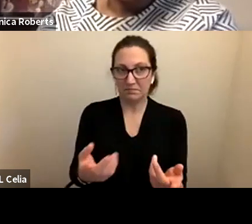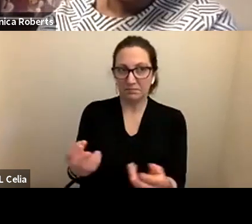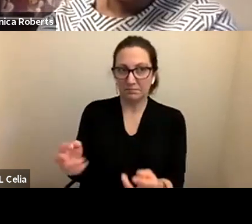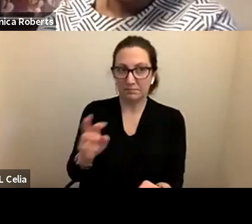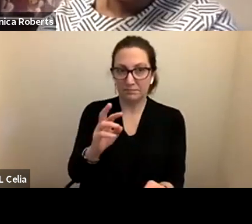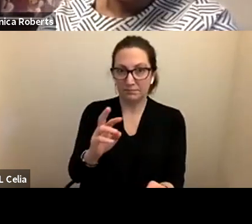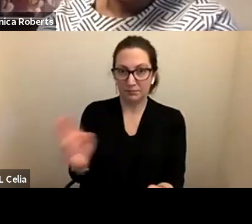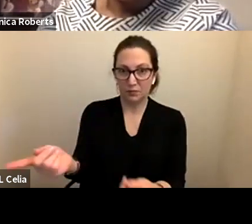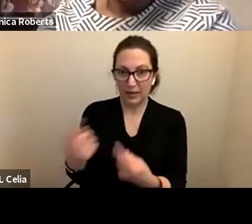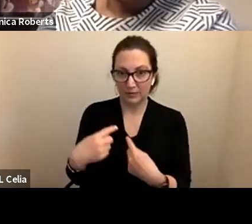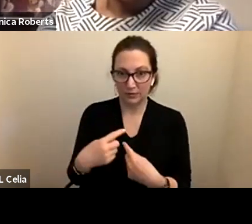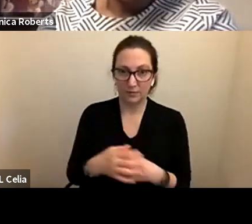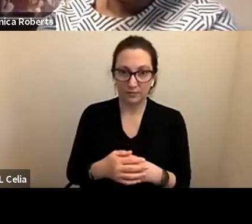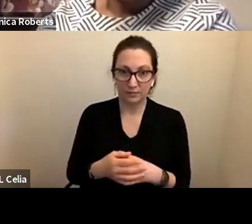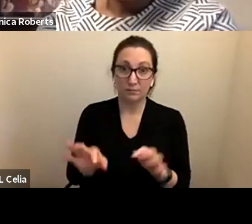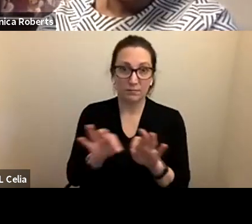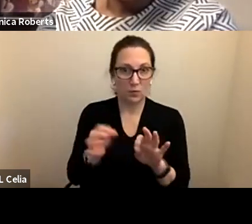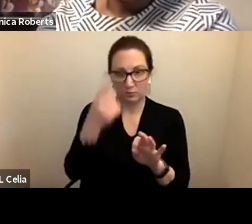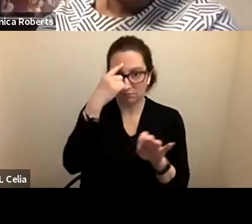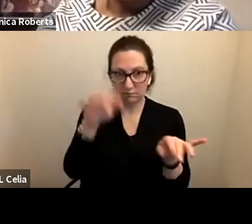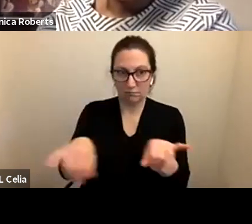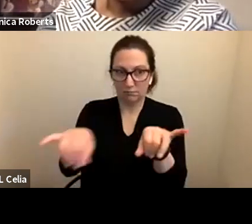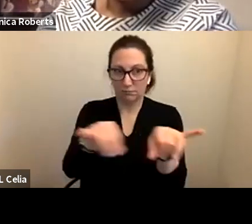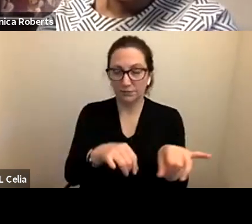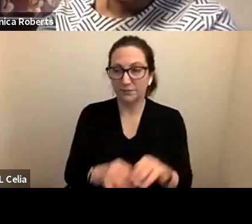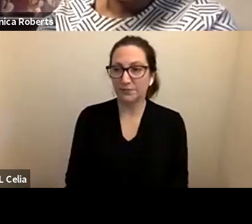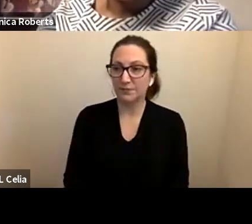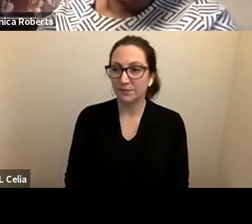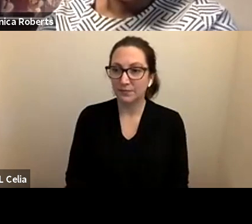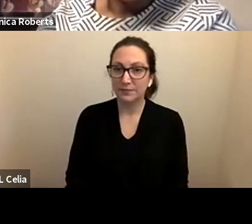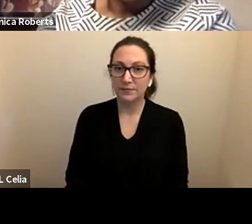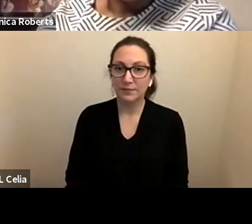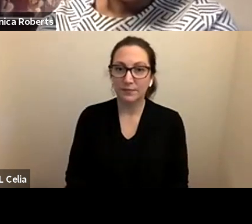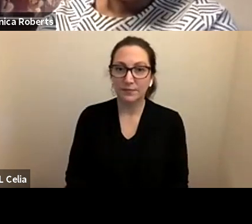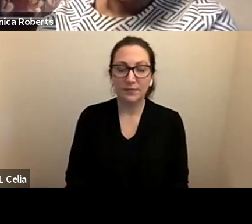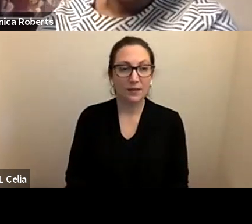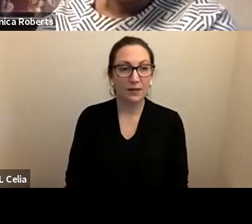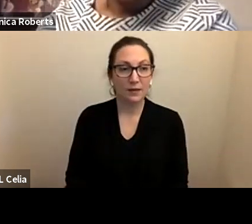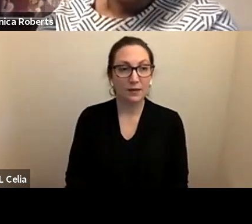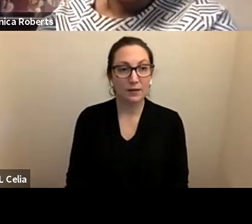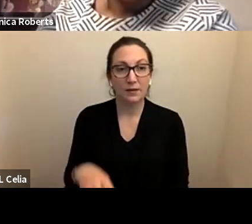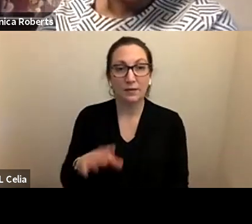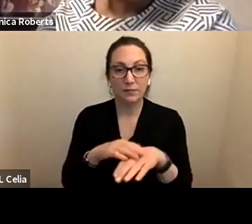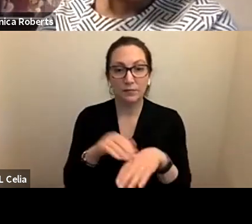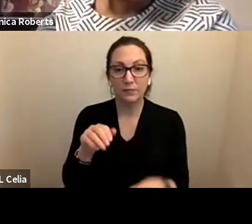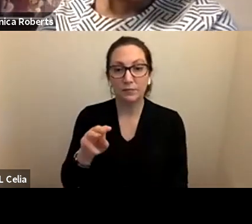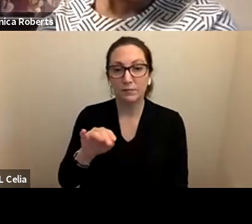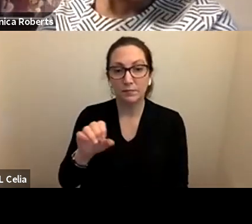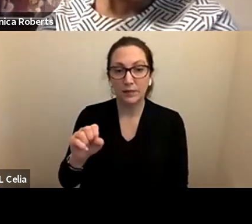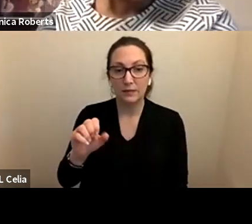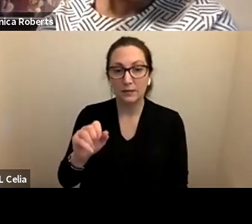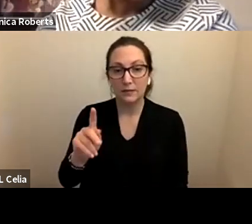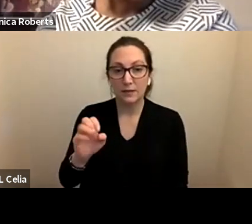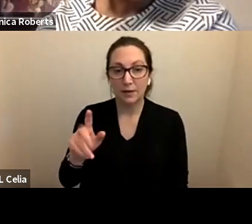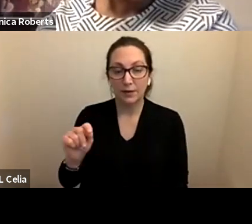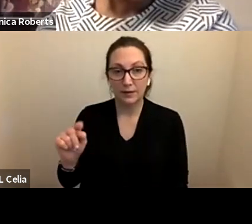on, so that we're all on the same page with what they're asking us to do. Ms. Garrett? Thank